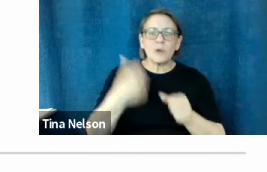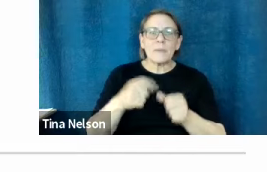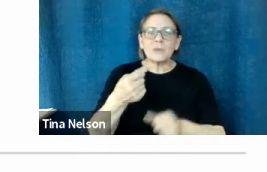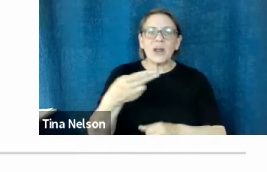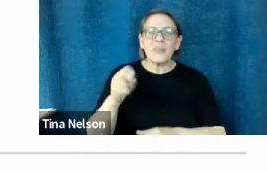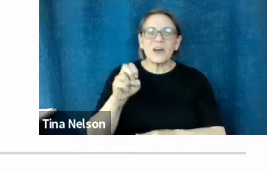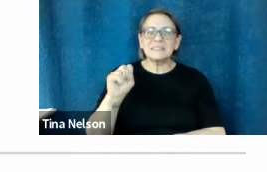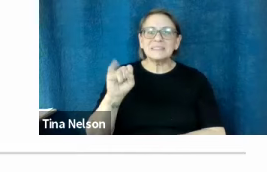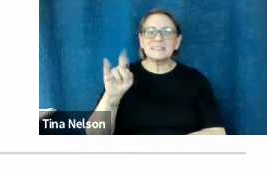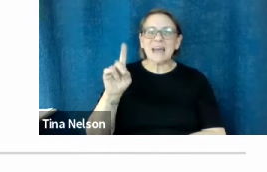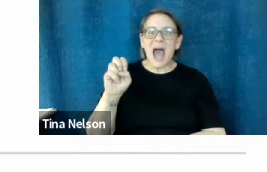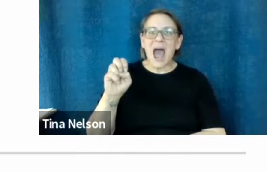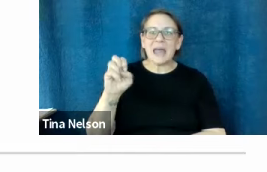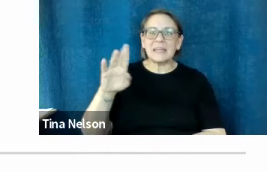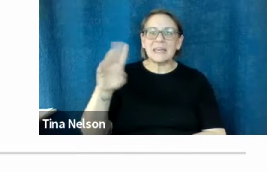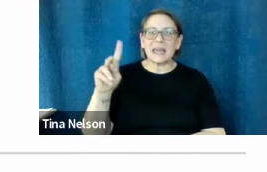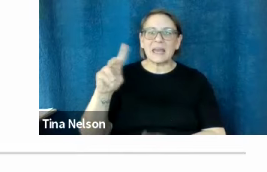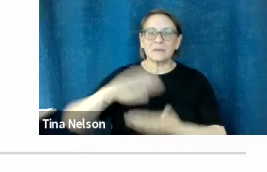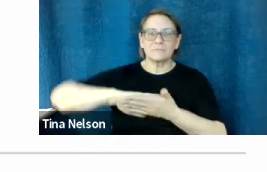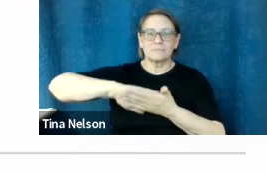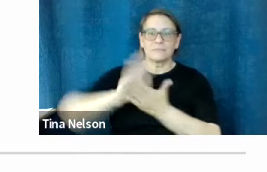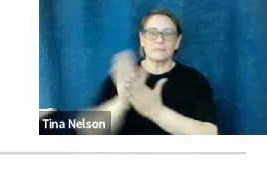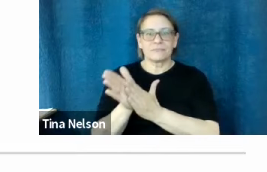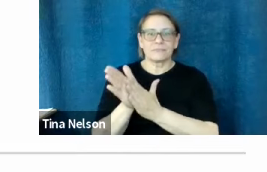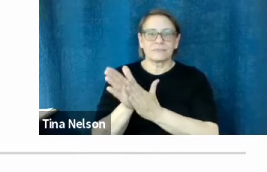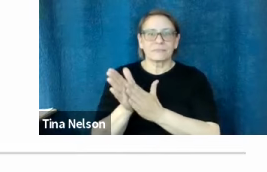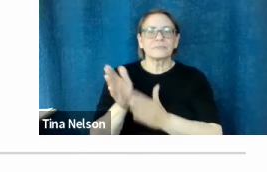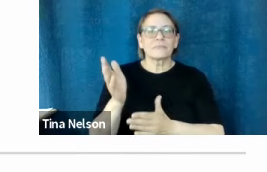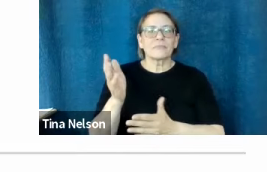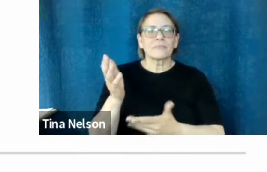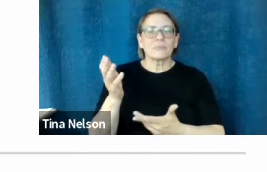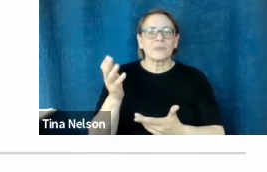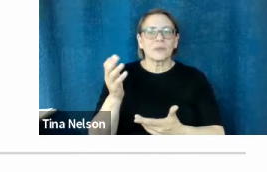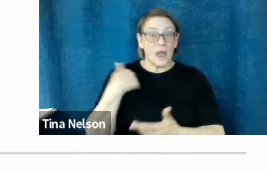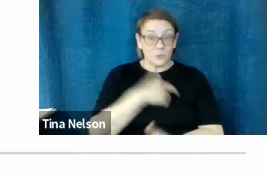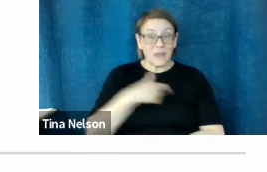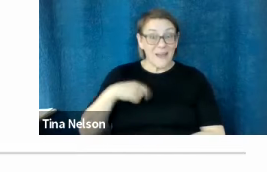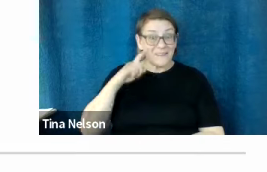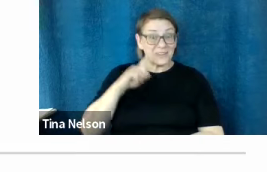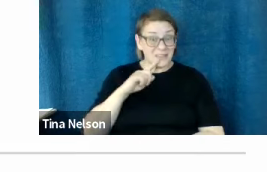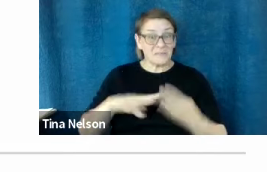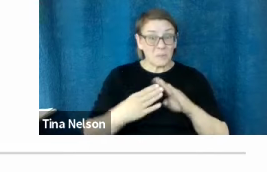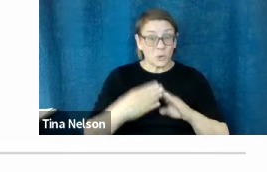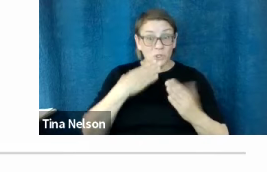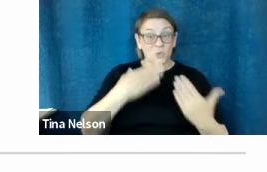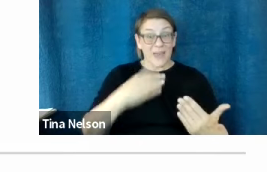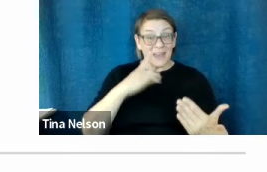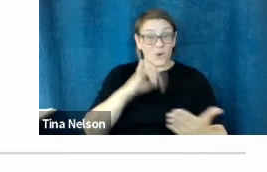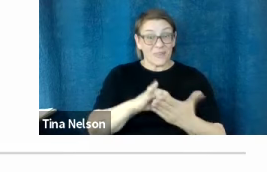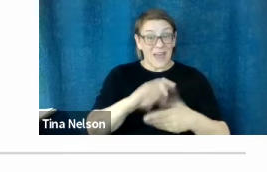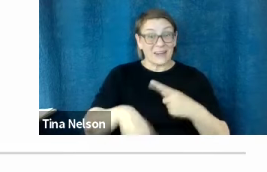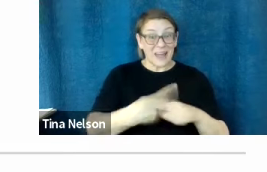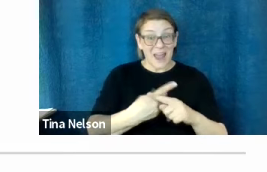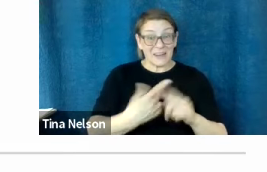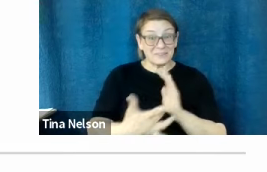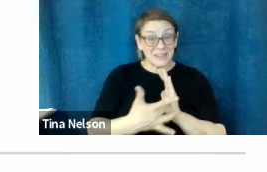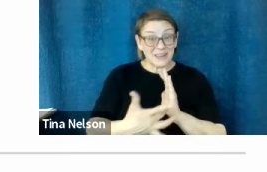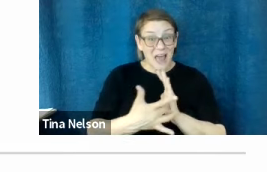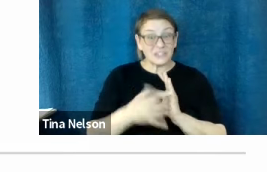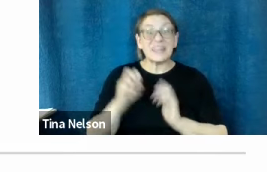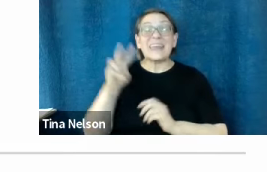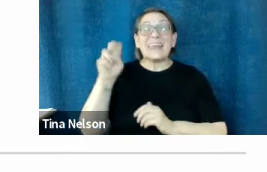the precursor to pagers and smartphones, and we have the deaf community to thank for, for this sort of technology. So even in the medical